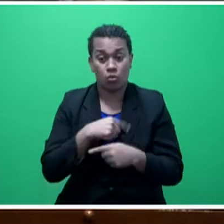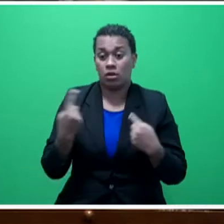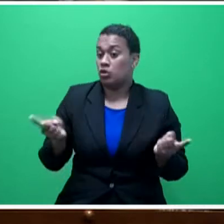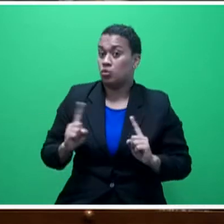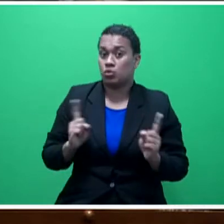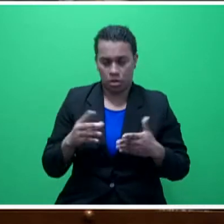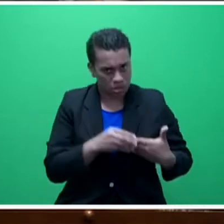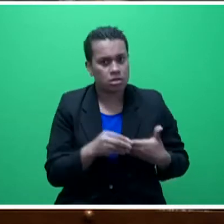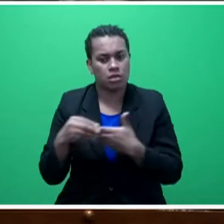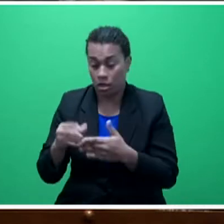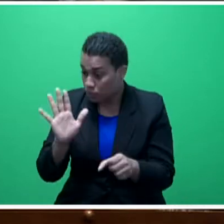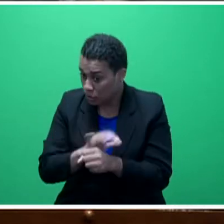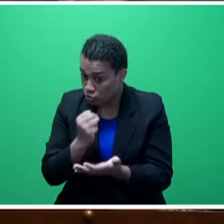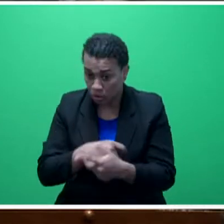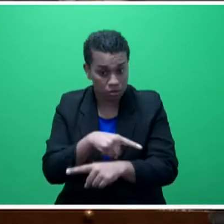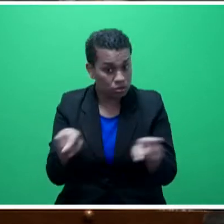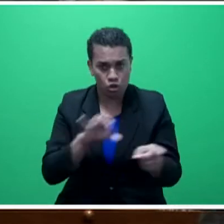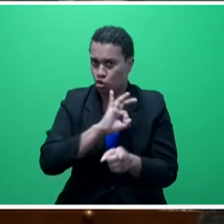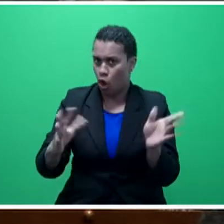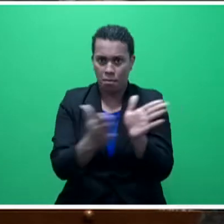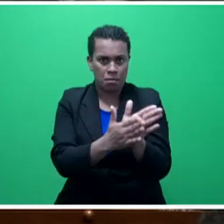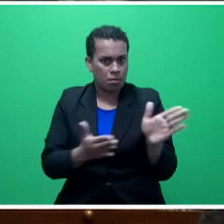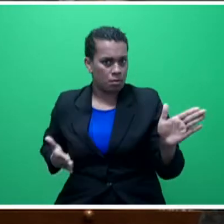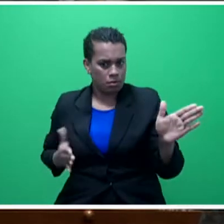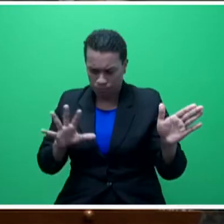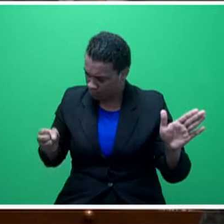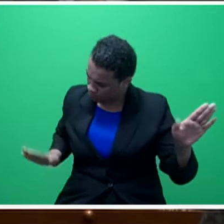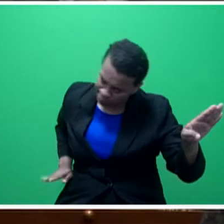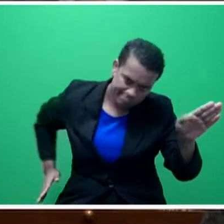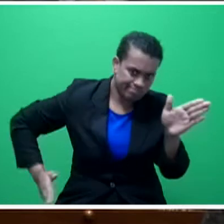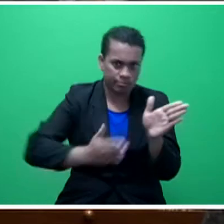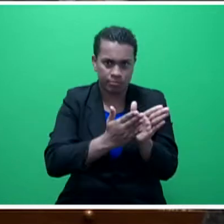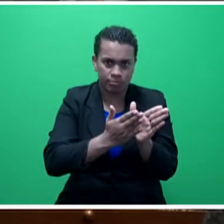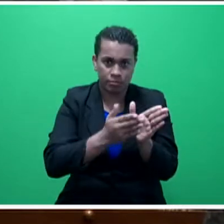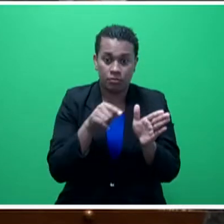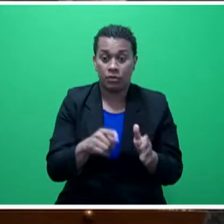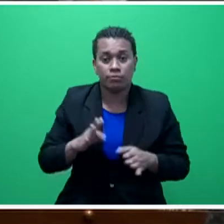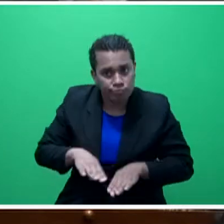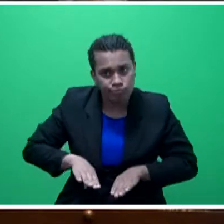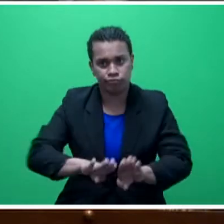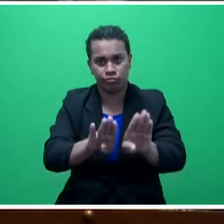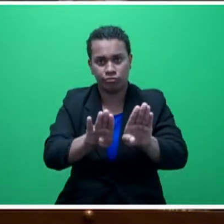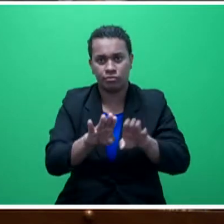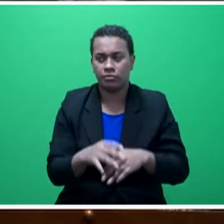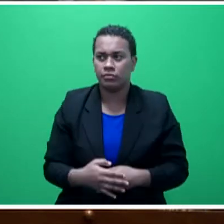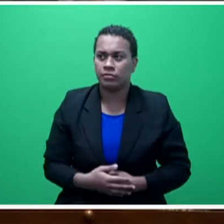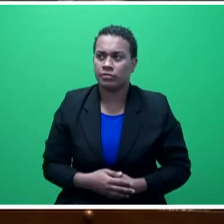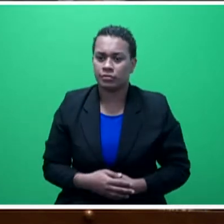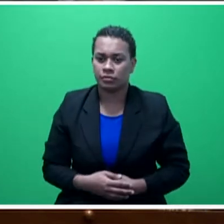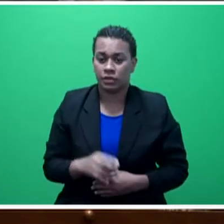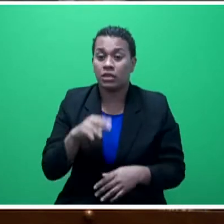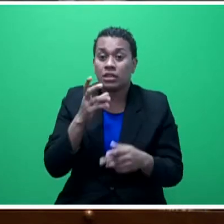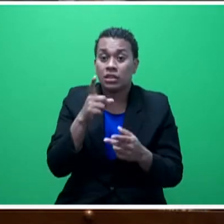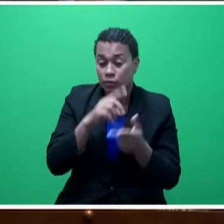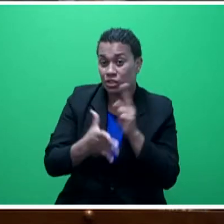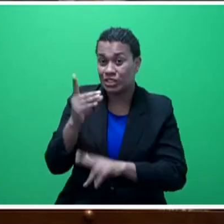they are not left behind while we take Fiji forward. Mr. Speaker, sir, persons with disabilities often